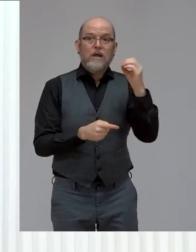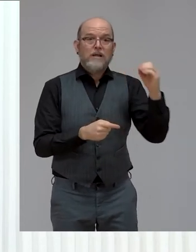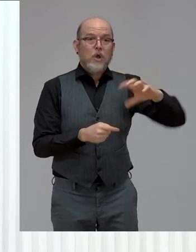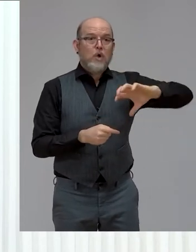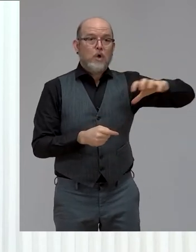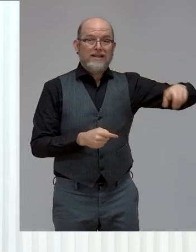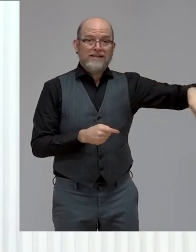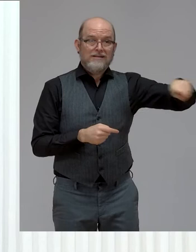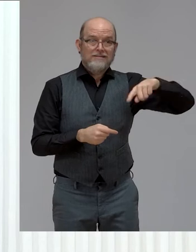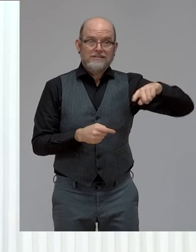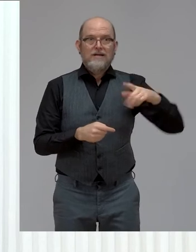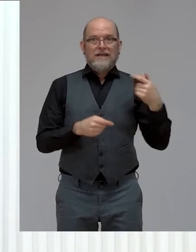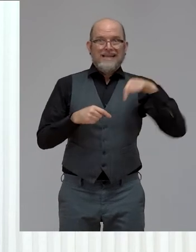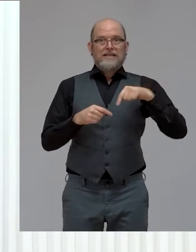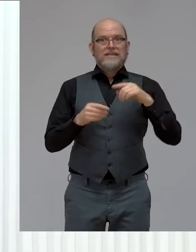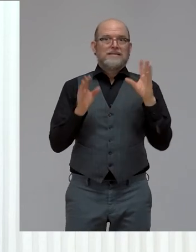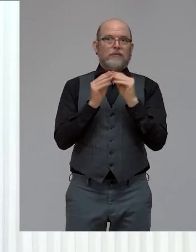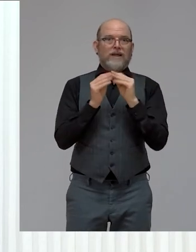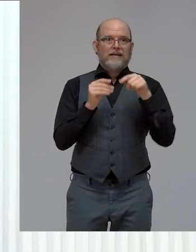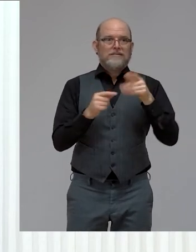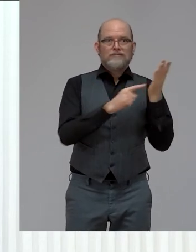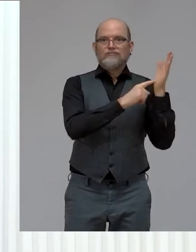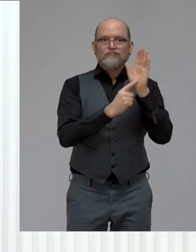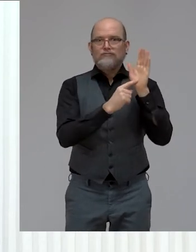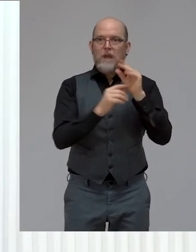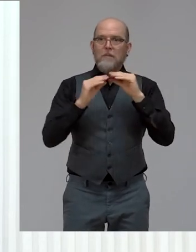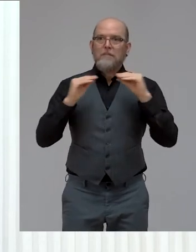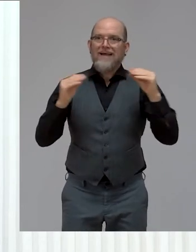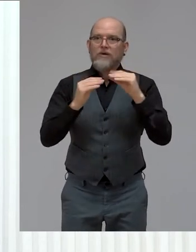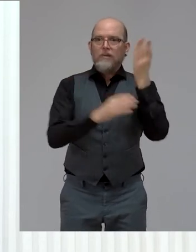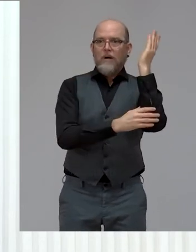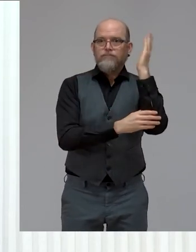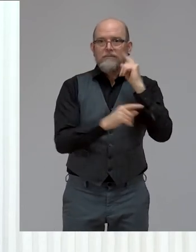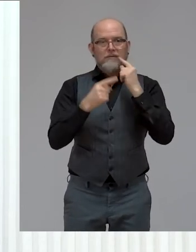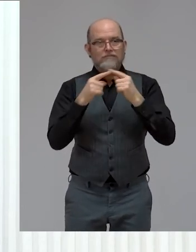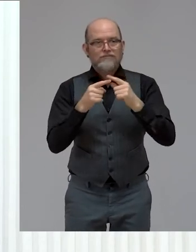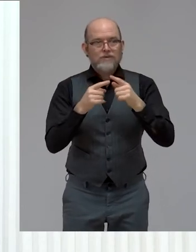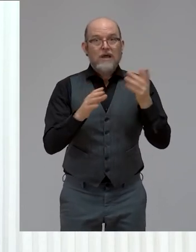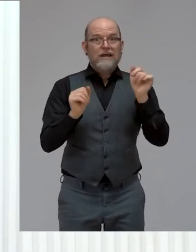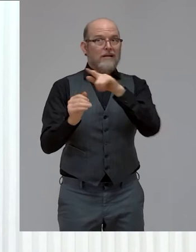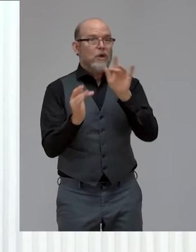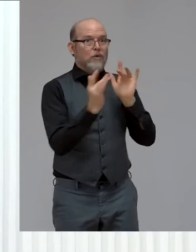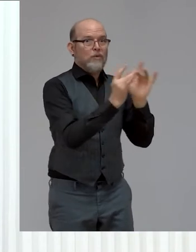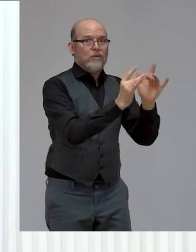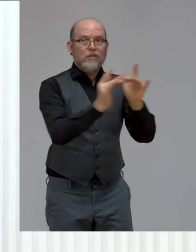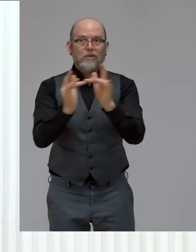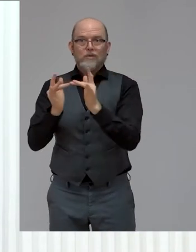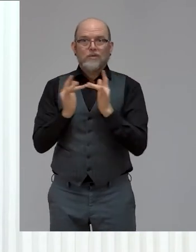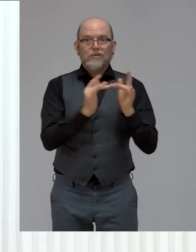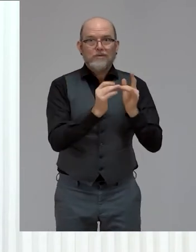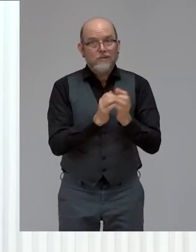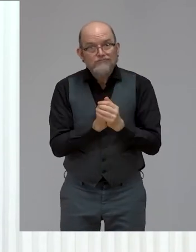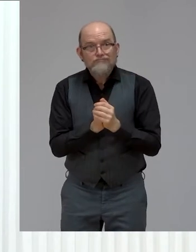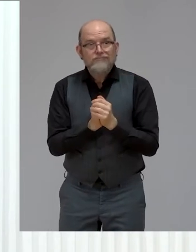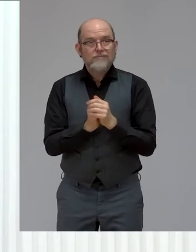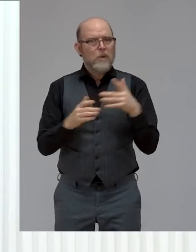Project conference platform. Another small testament to just what can be done is that